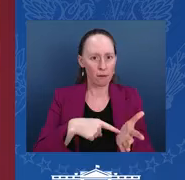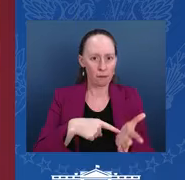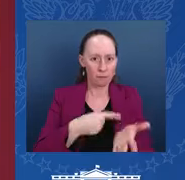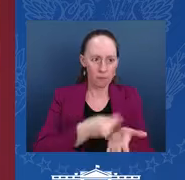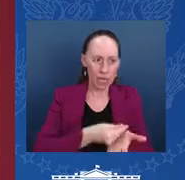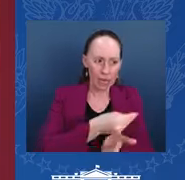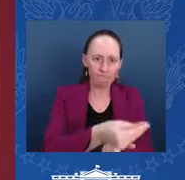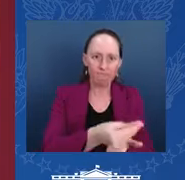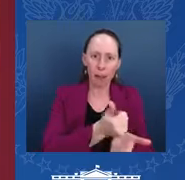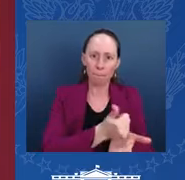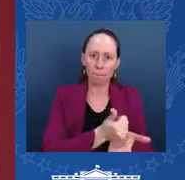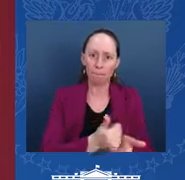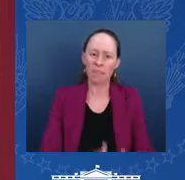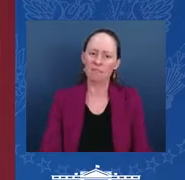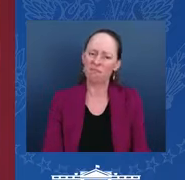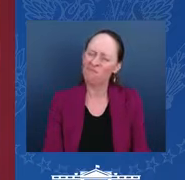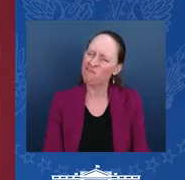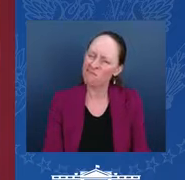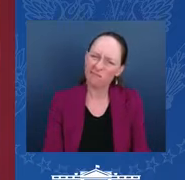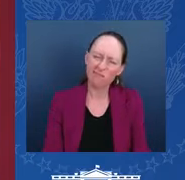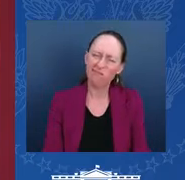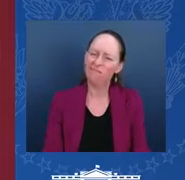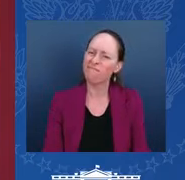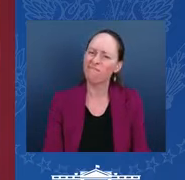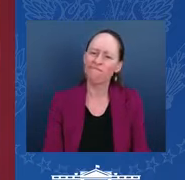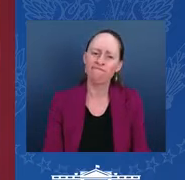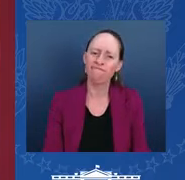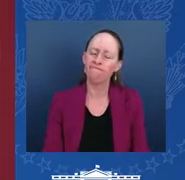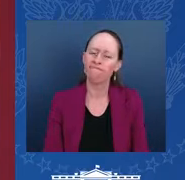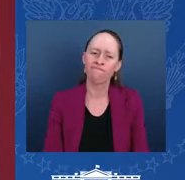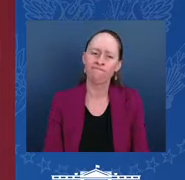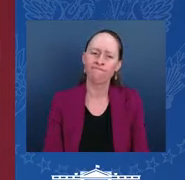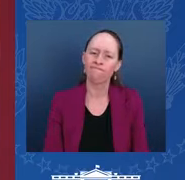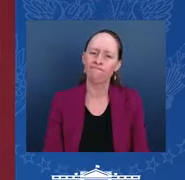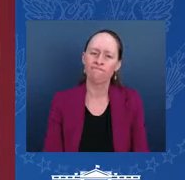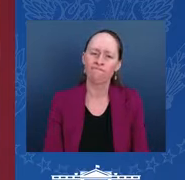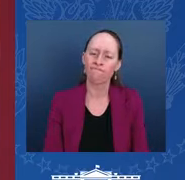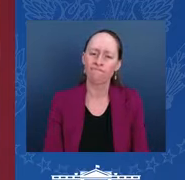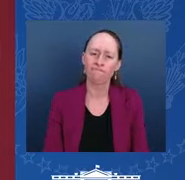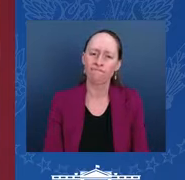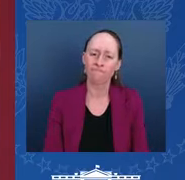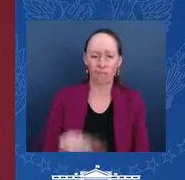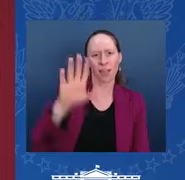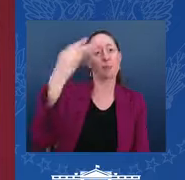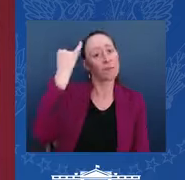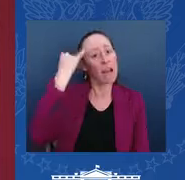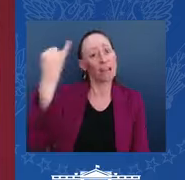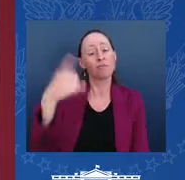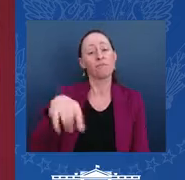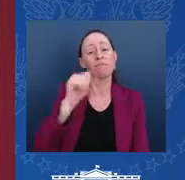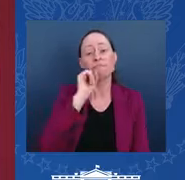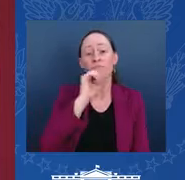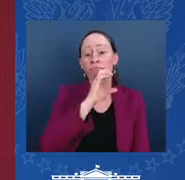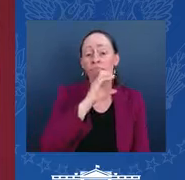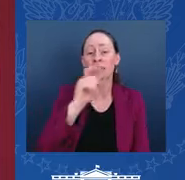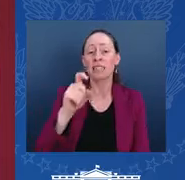Or imagine as a senior having to cut your pills in half to skip doses and forego your prescriptions